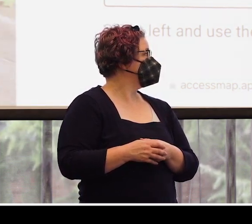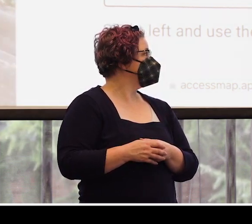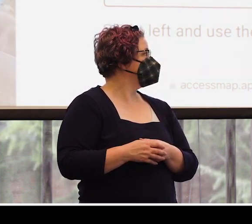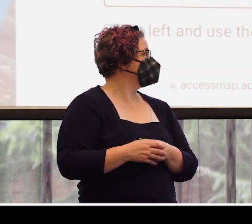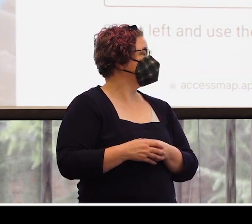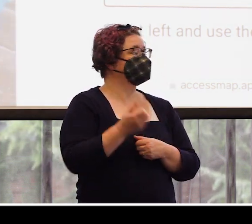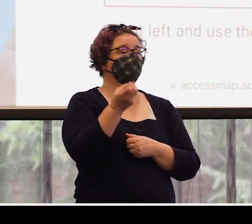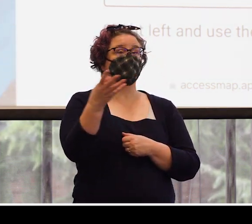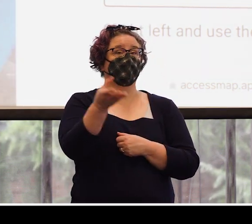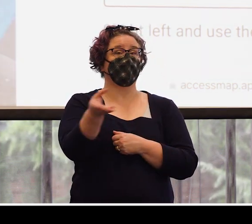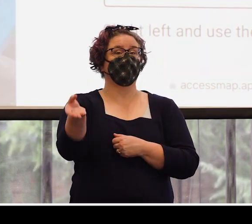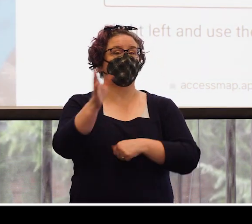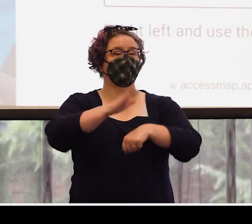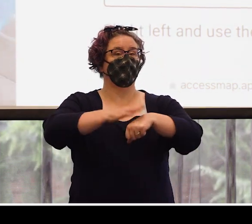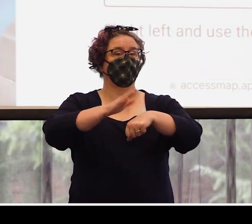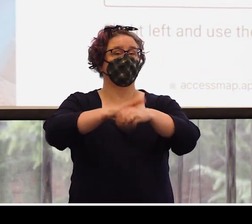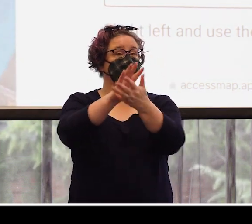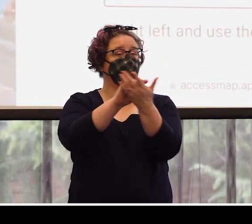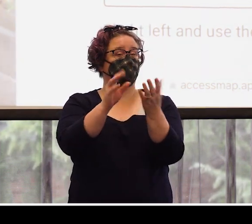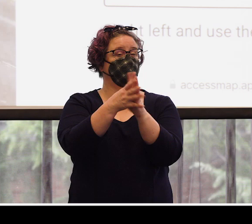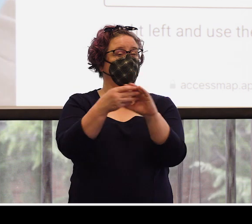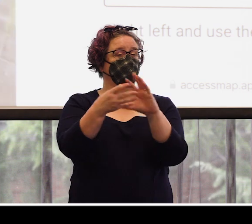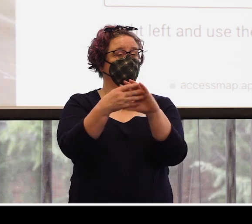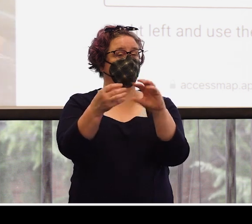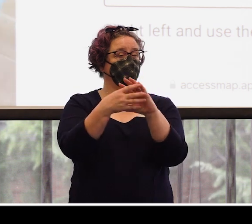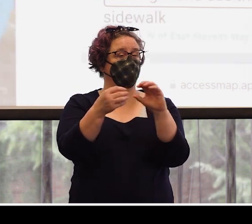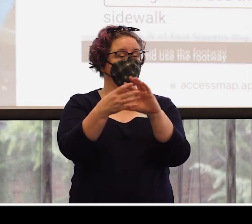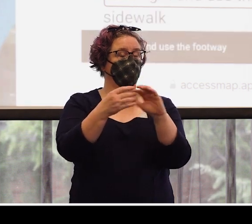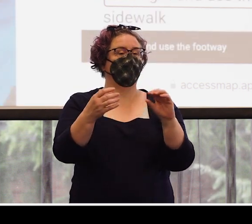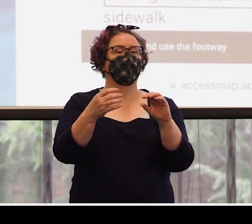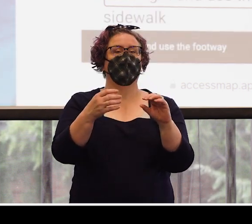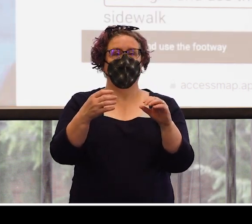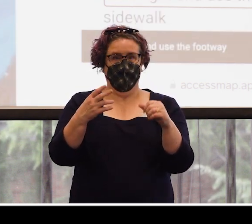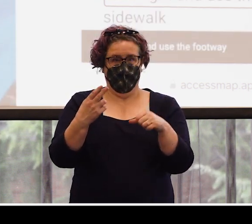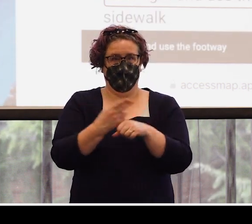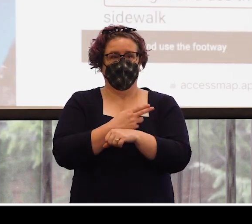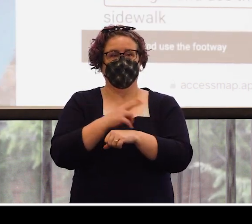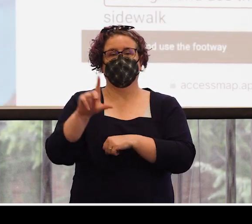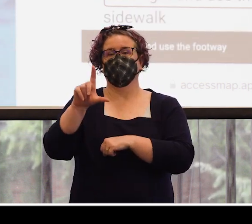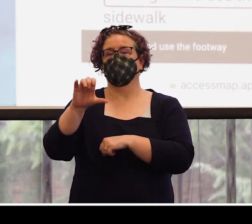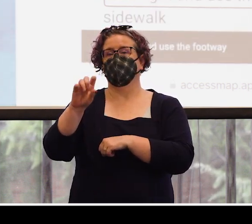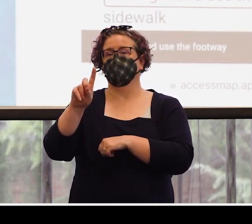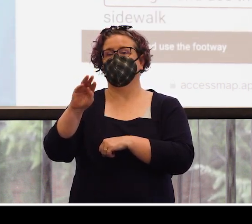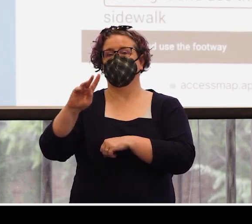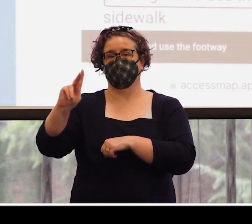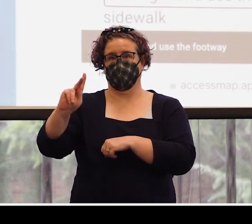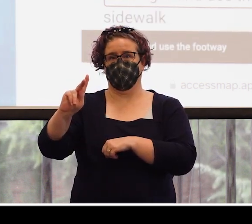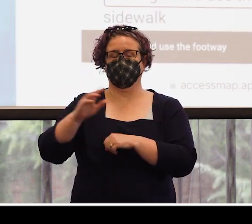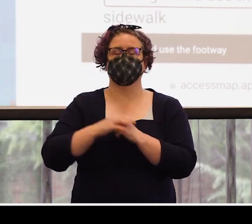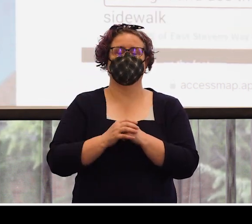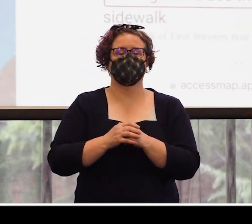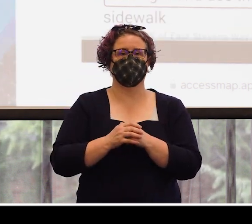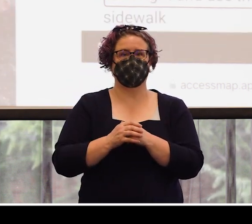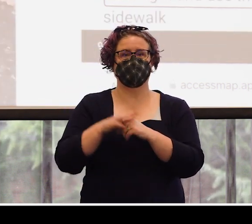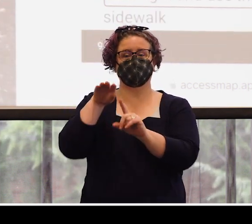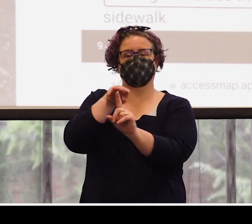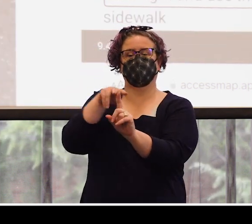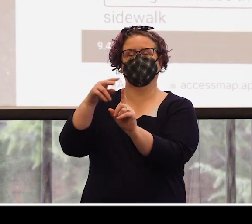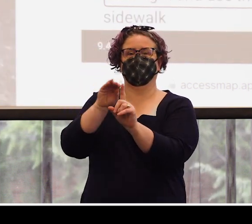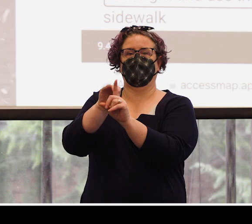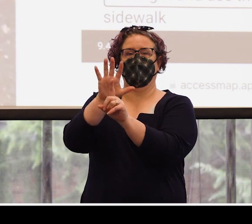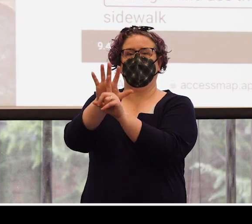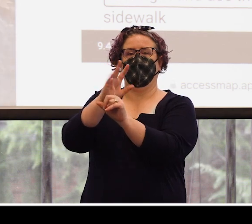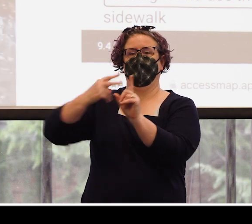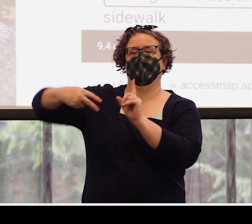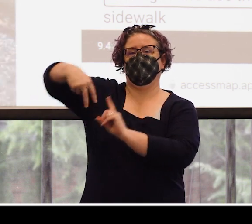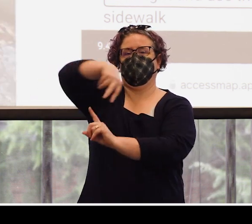So a couple of things about the narration. Where available, we do use landmarks Slide left and use the footway. as orientation indicators, and it will 9.4